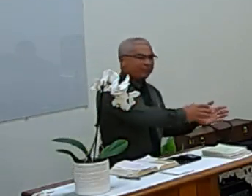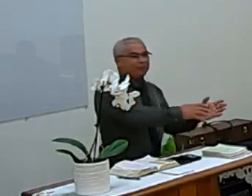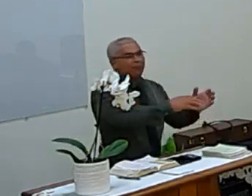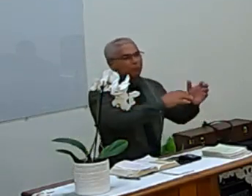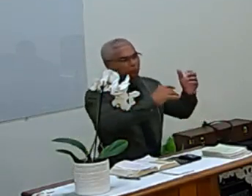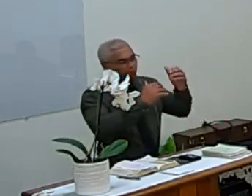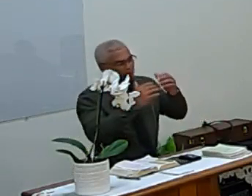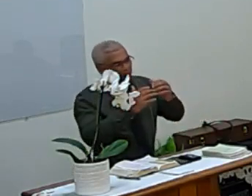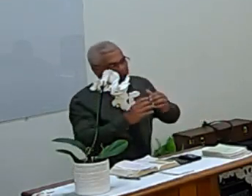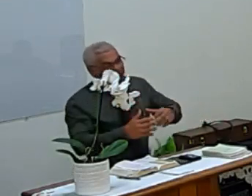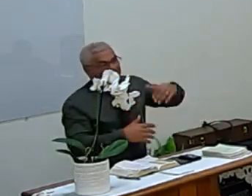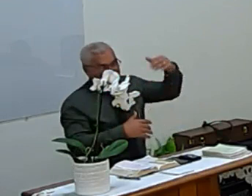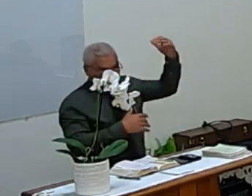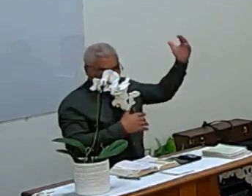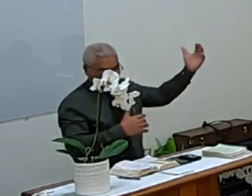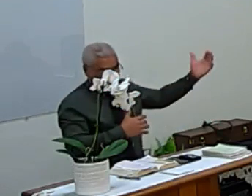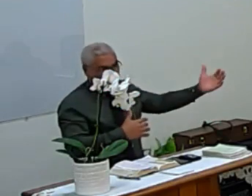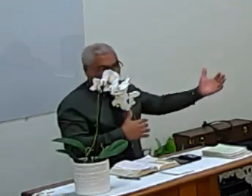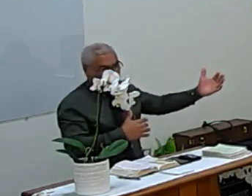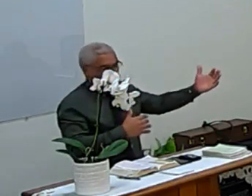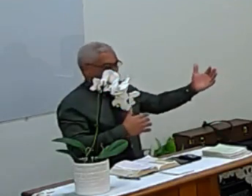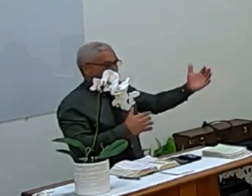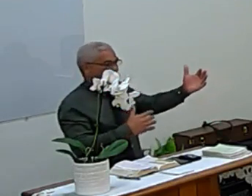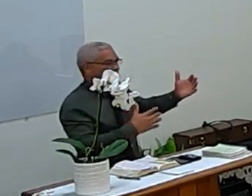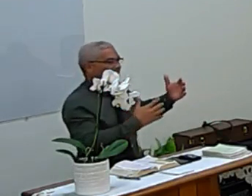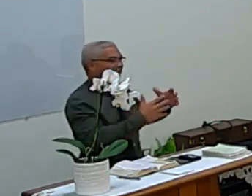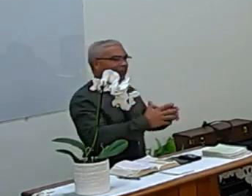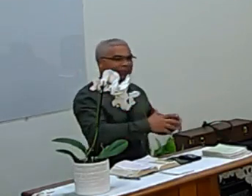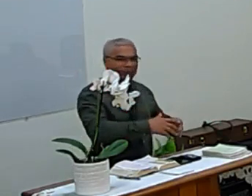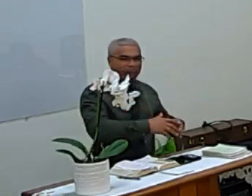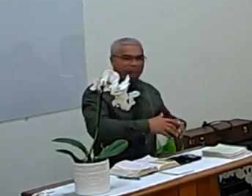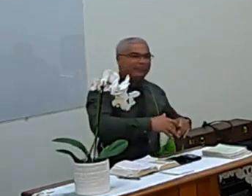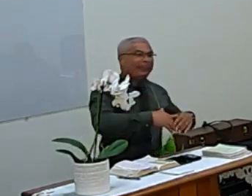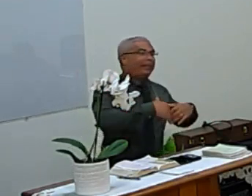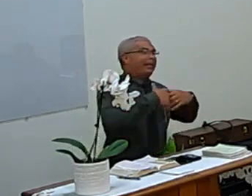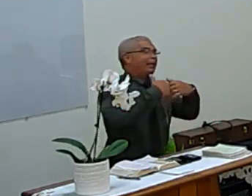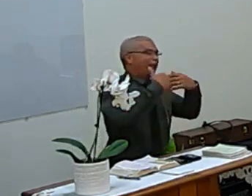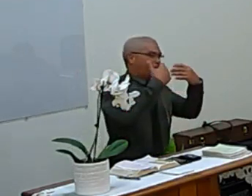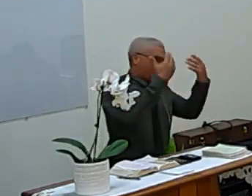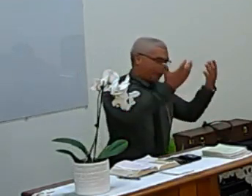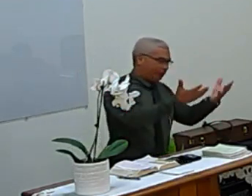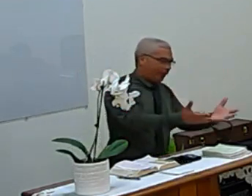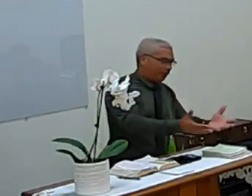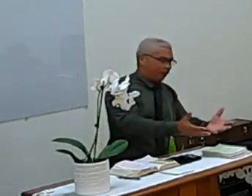they were in the darkness outside. But now in the other parable,